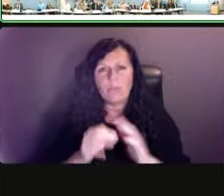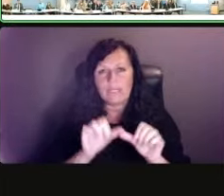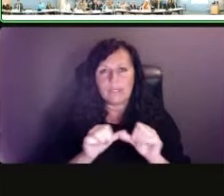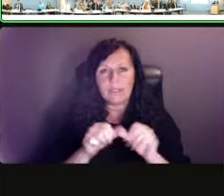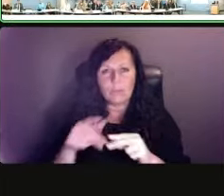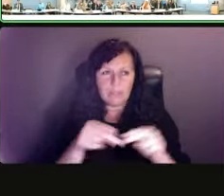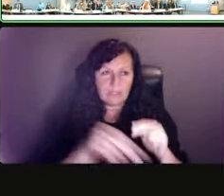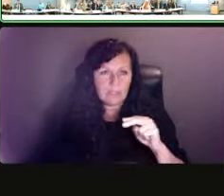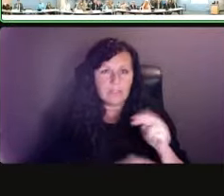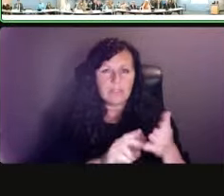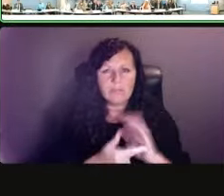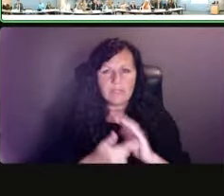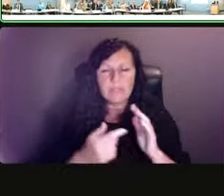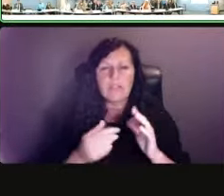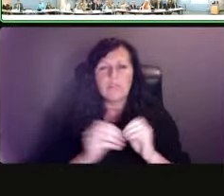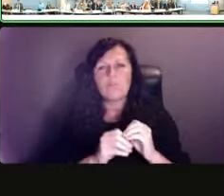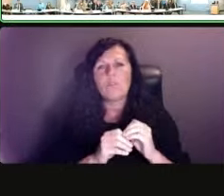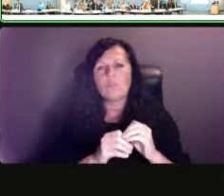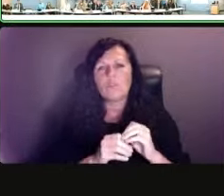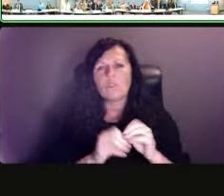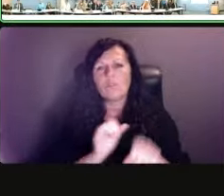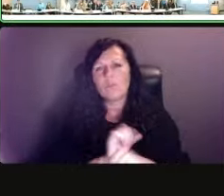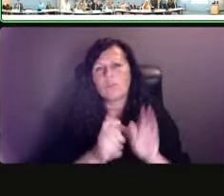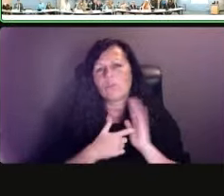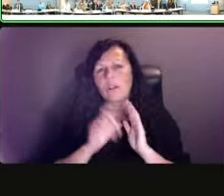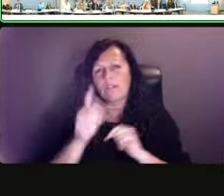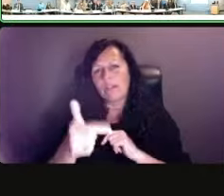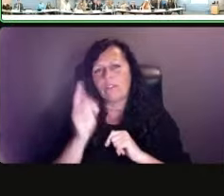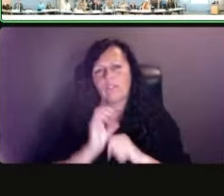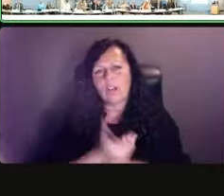our neighbor community members that are unsheltered.